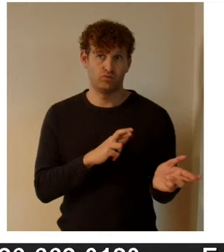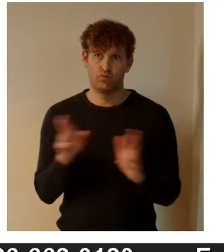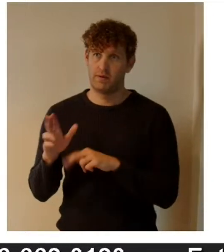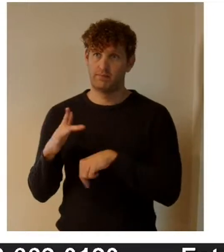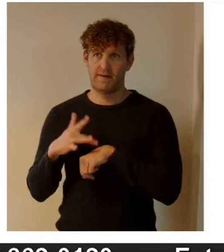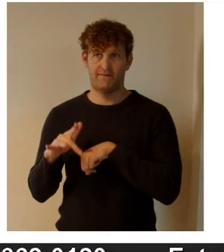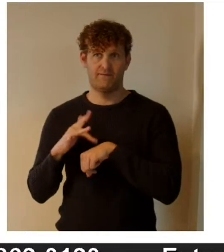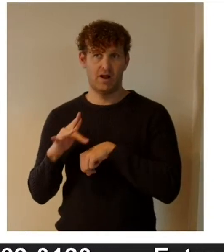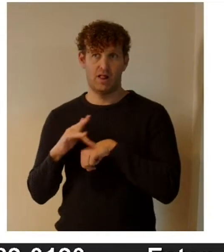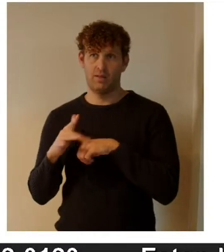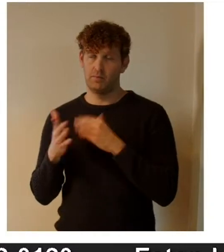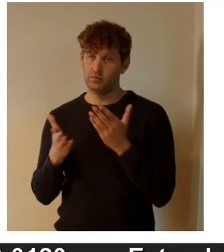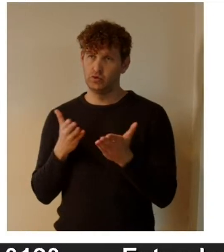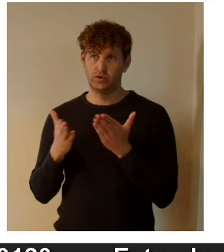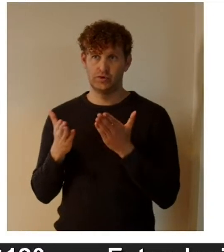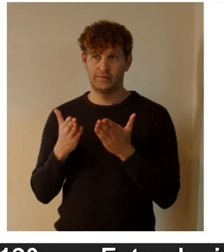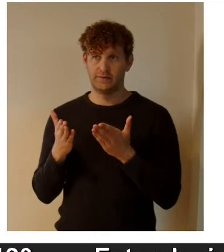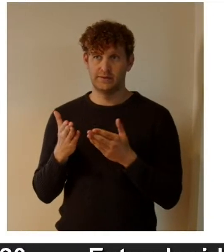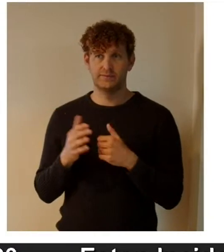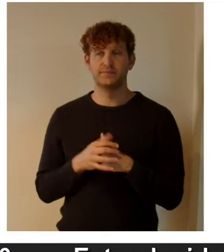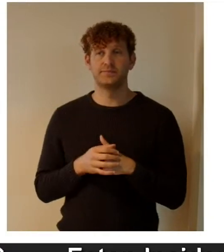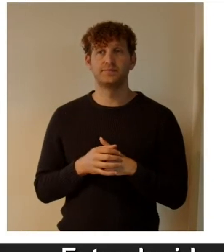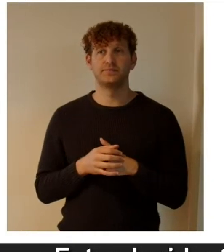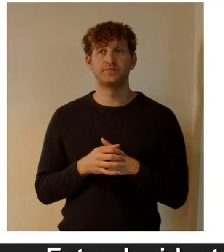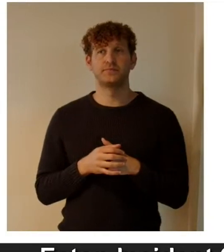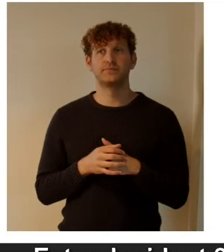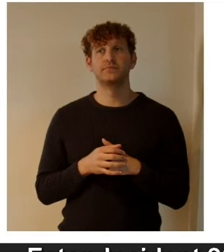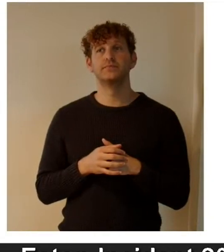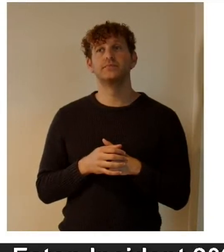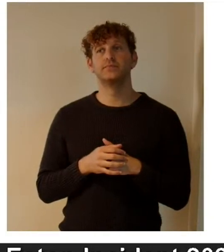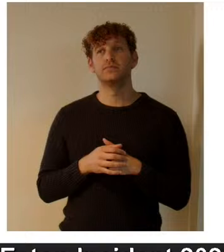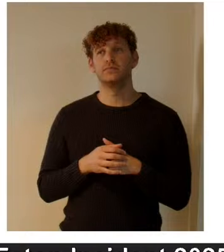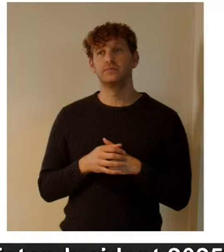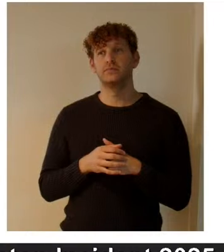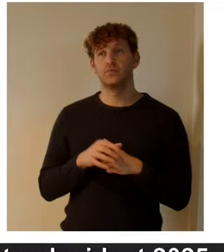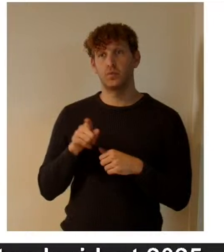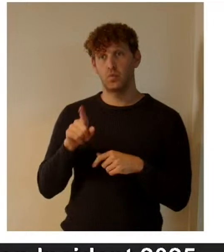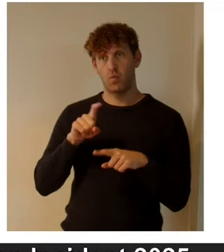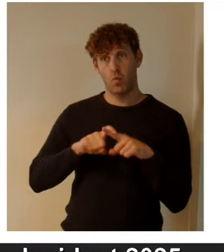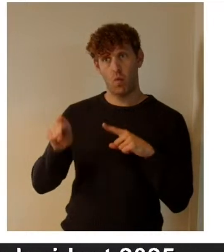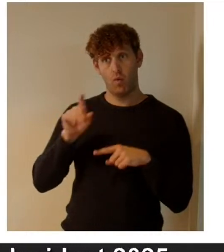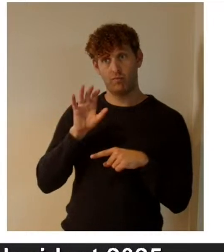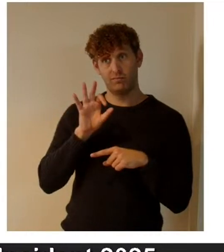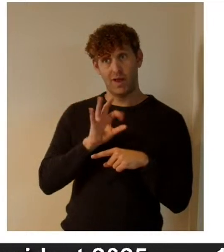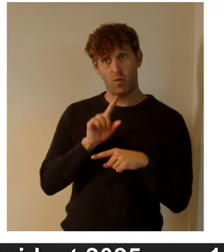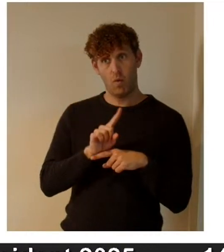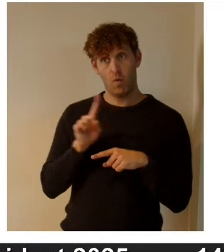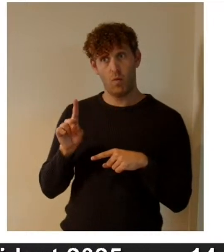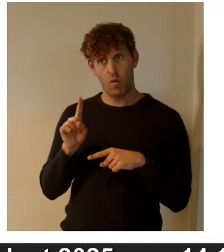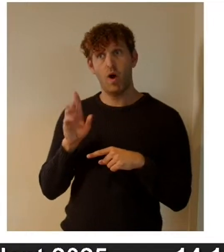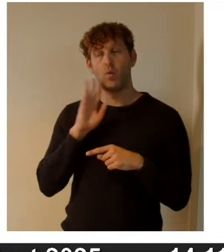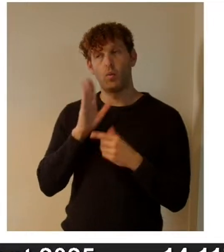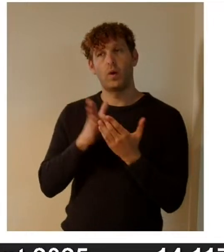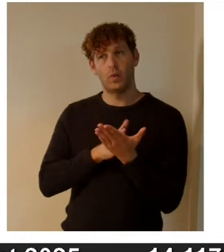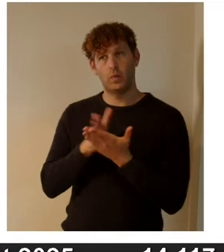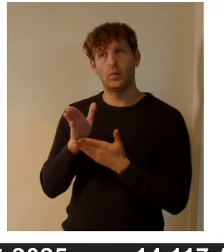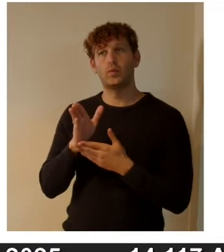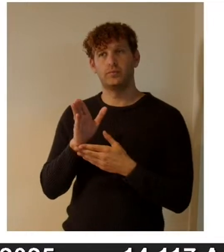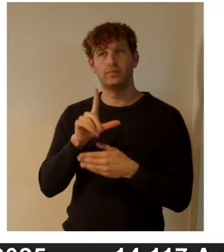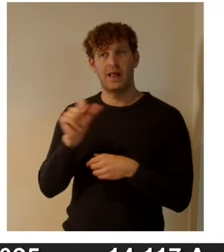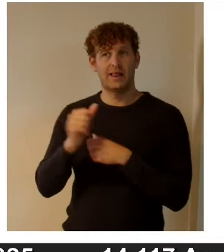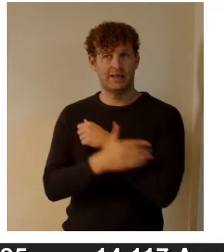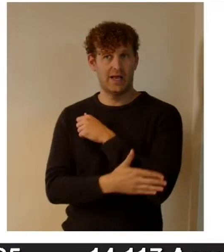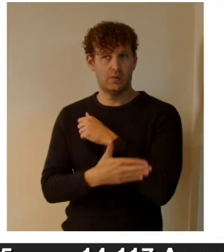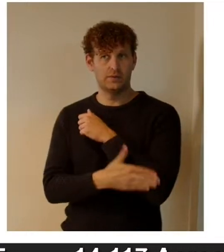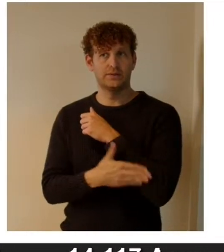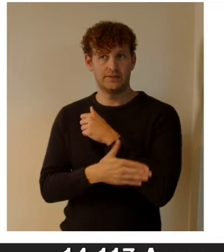calls. Those calls would go through the 911 system. LA County Dispatch would receive those calls. If they are